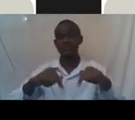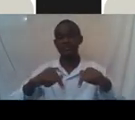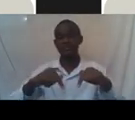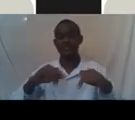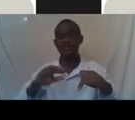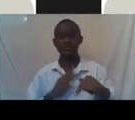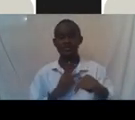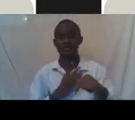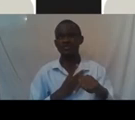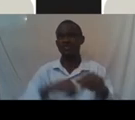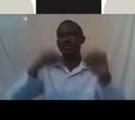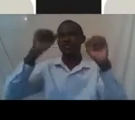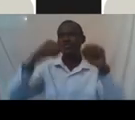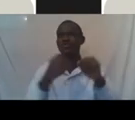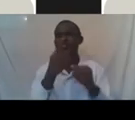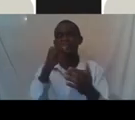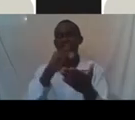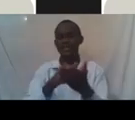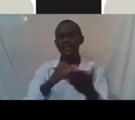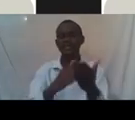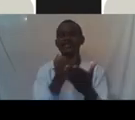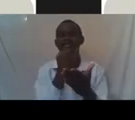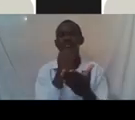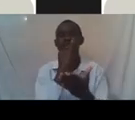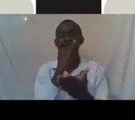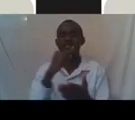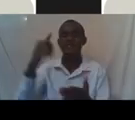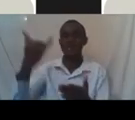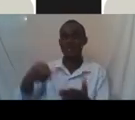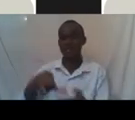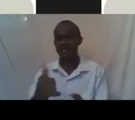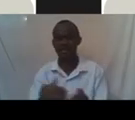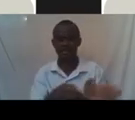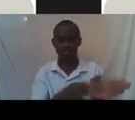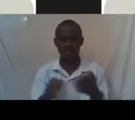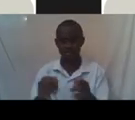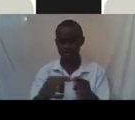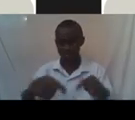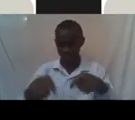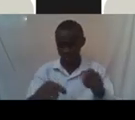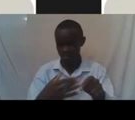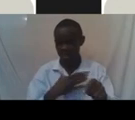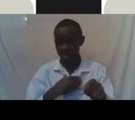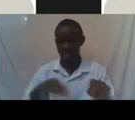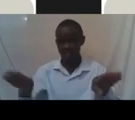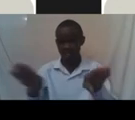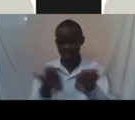we should be able to say that it is yet another opportunity to try and seal